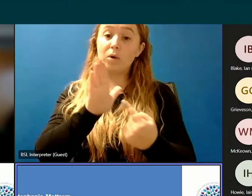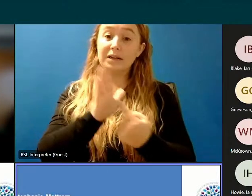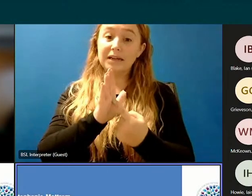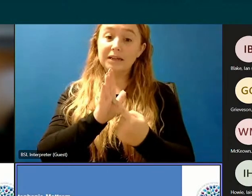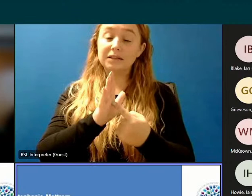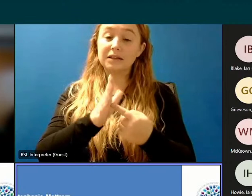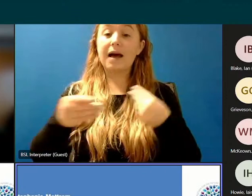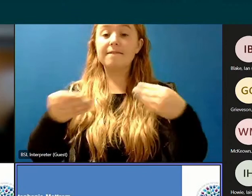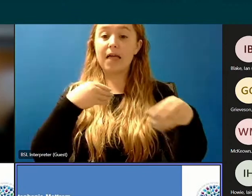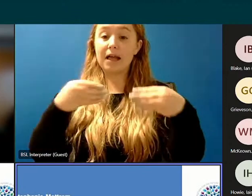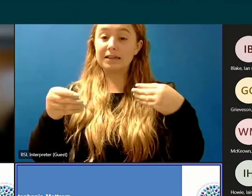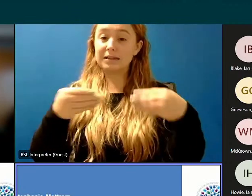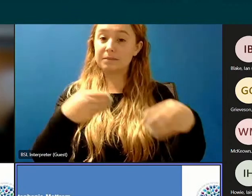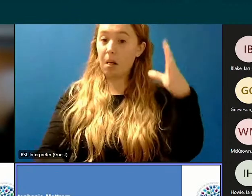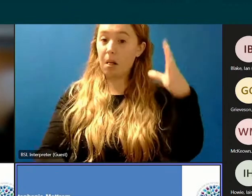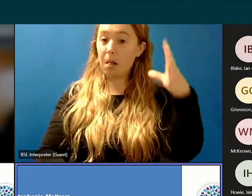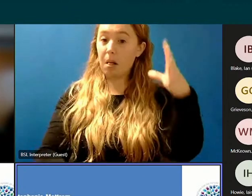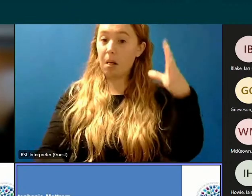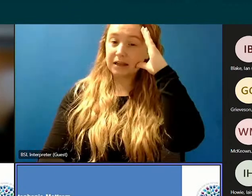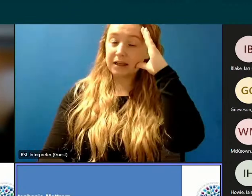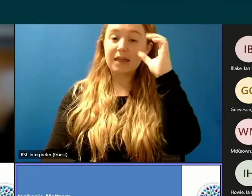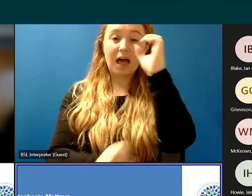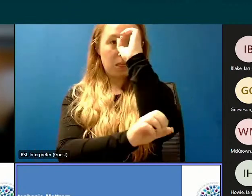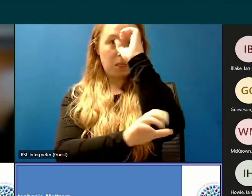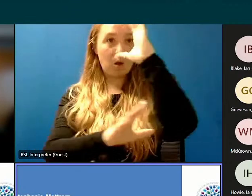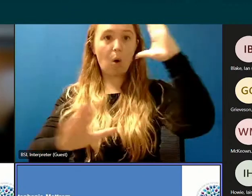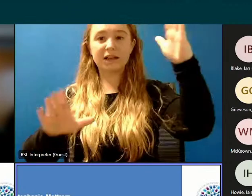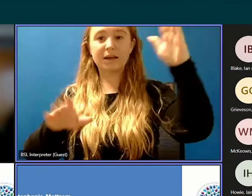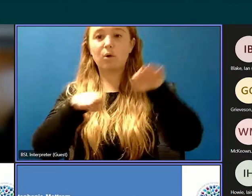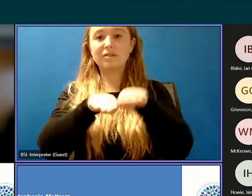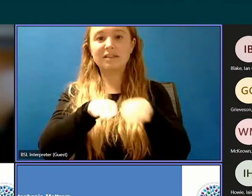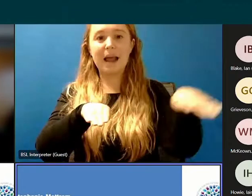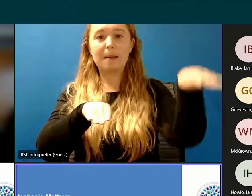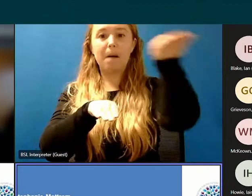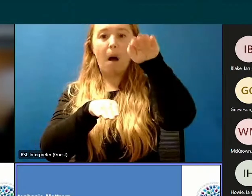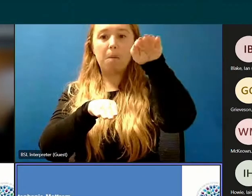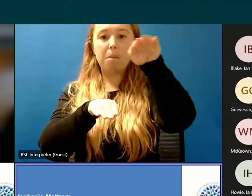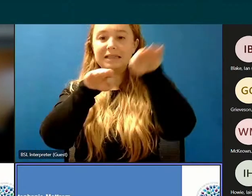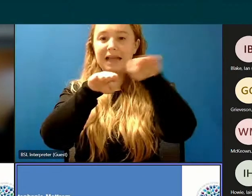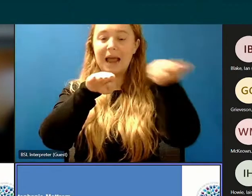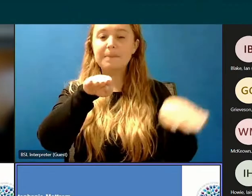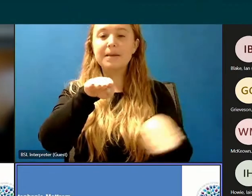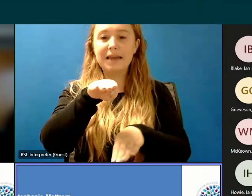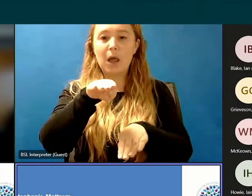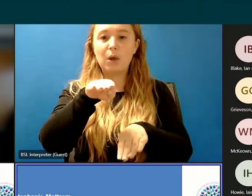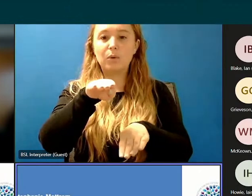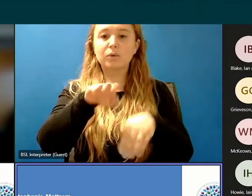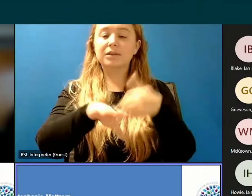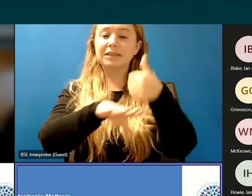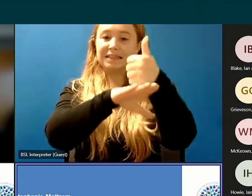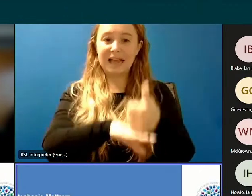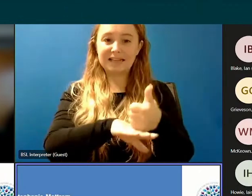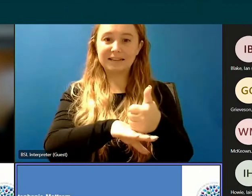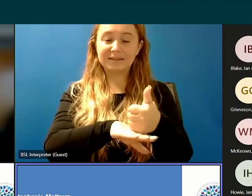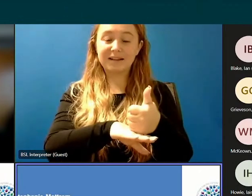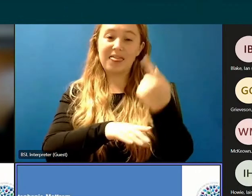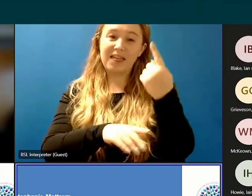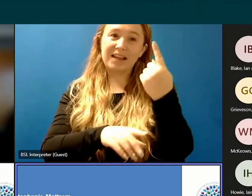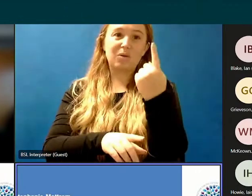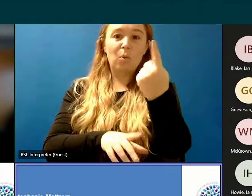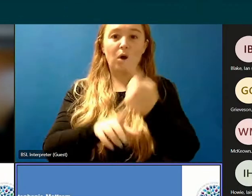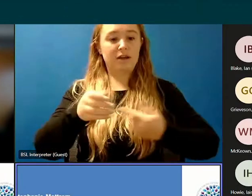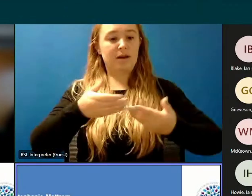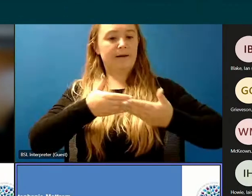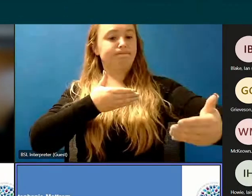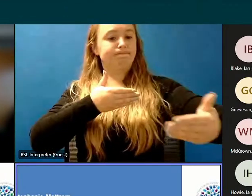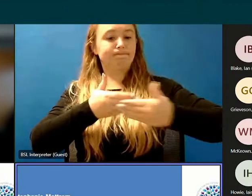beds, the concept of that step up, step down in that setting, that this next year will tell us whether that is